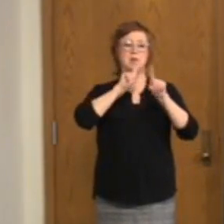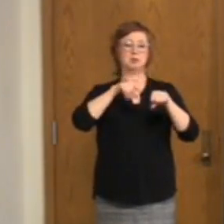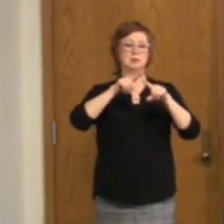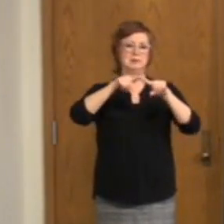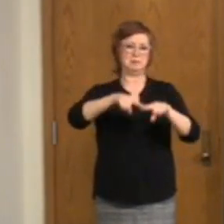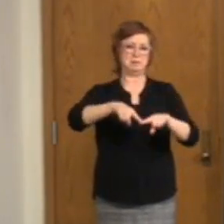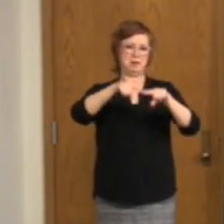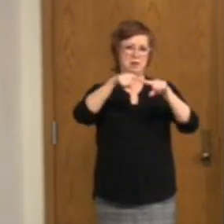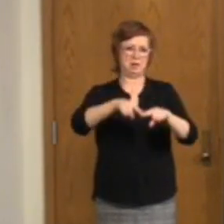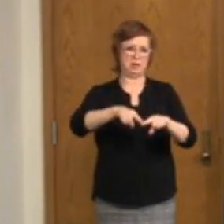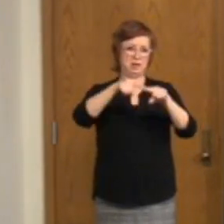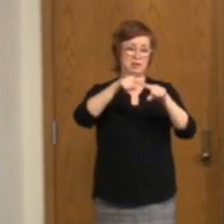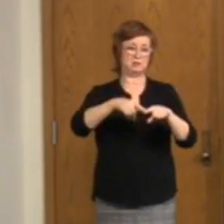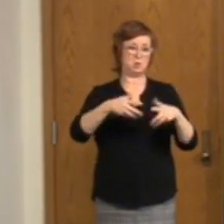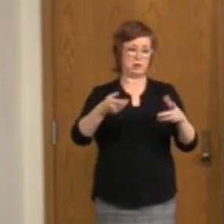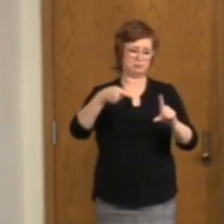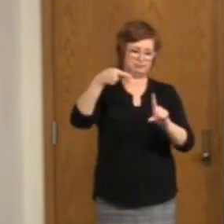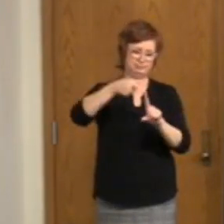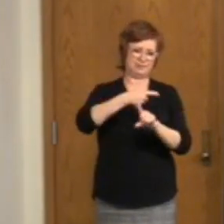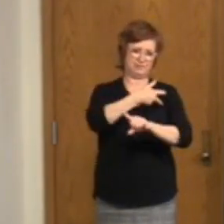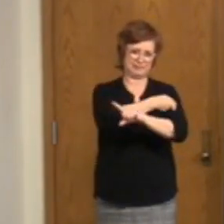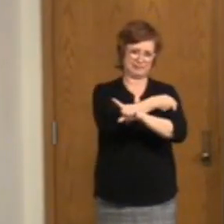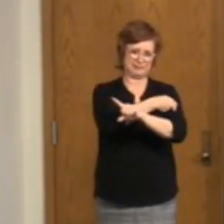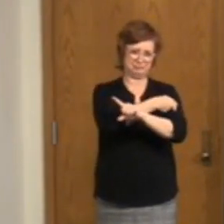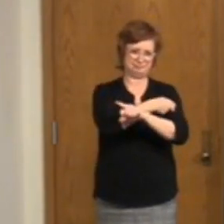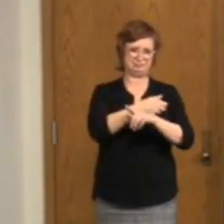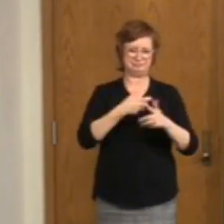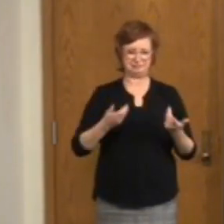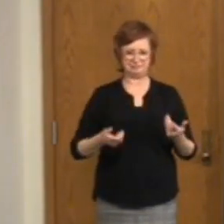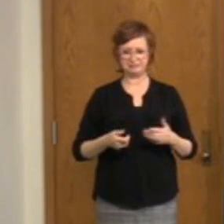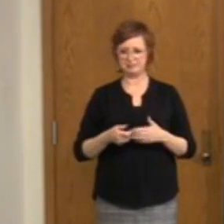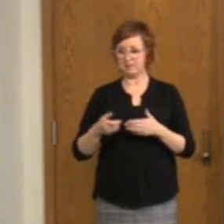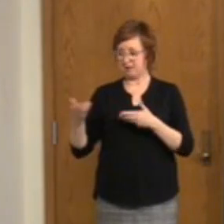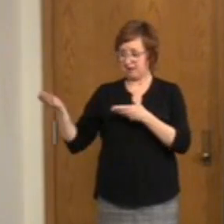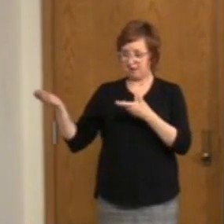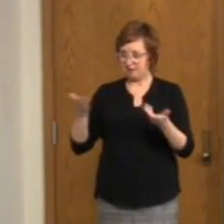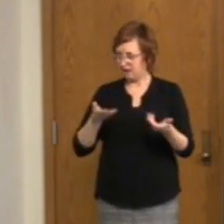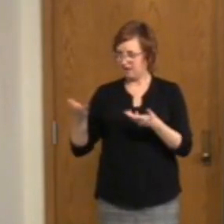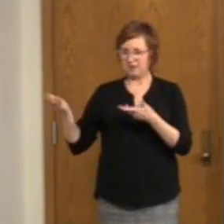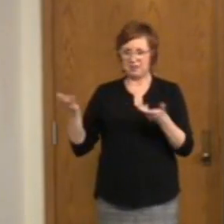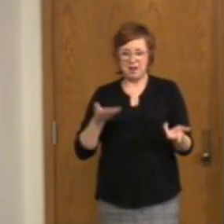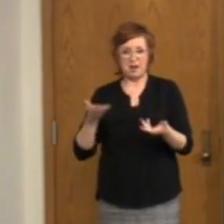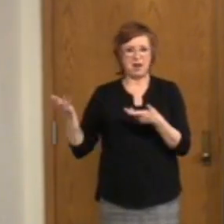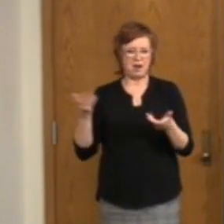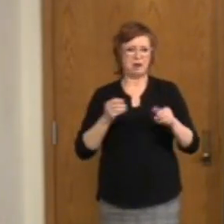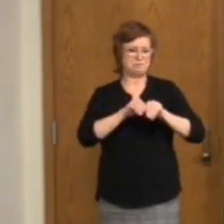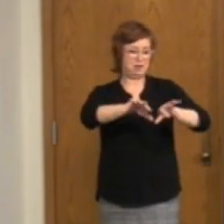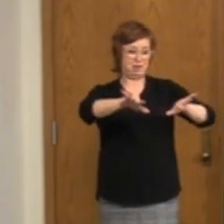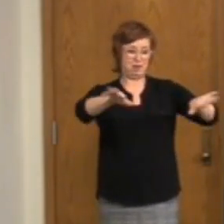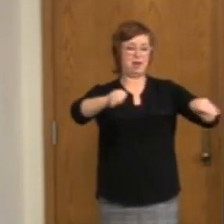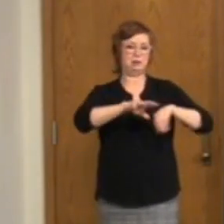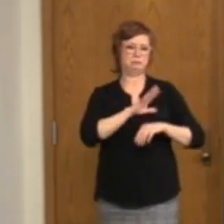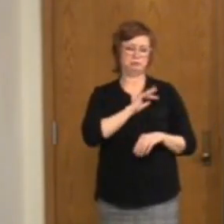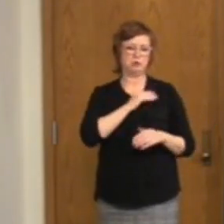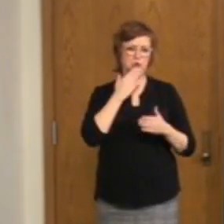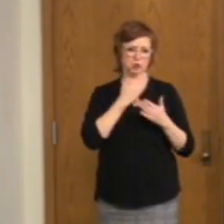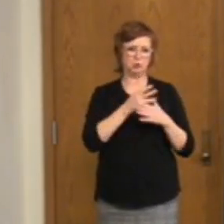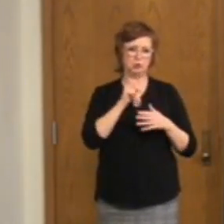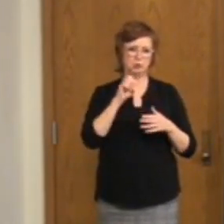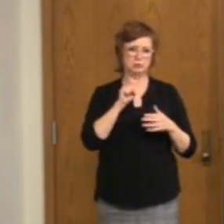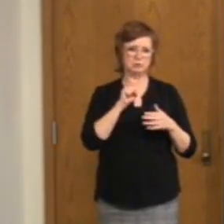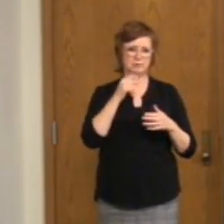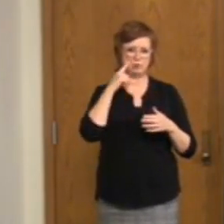in the general population. And it's, we're doing everything possible to ensure that it is vaccines that we will have access